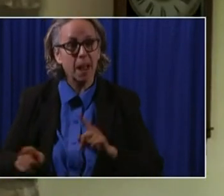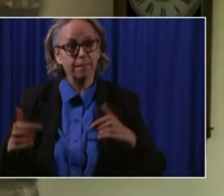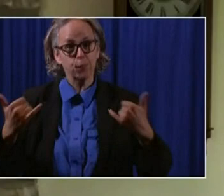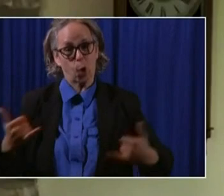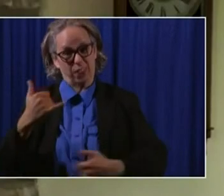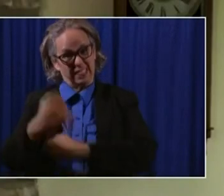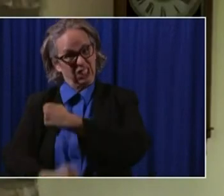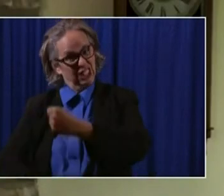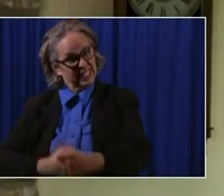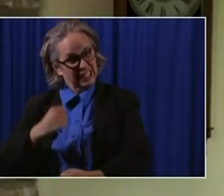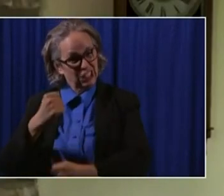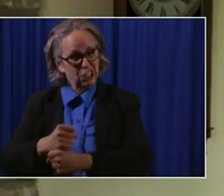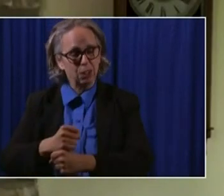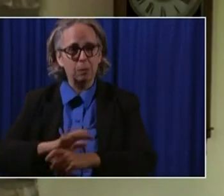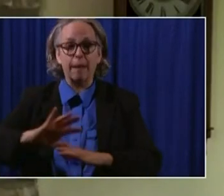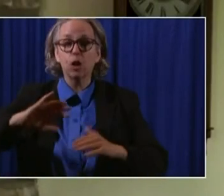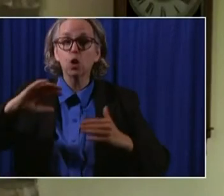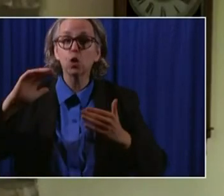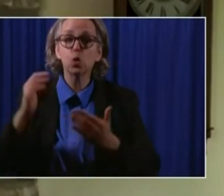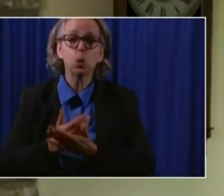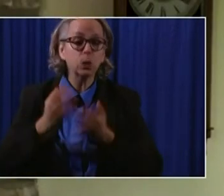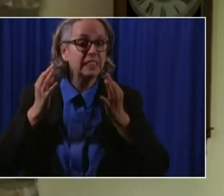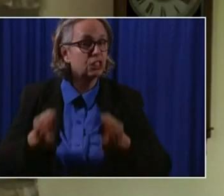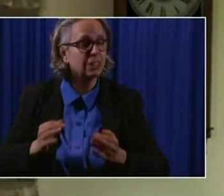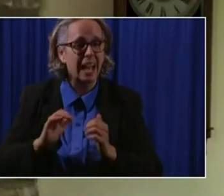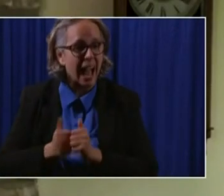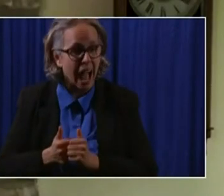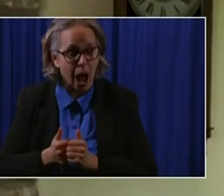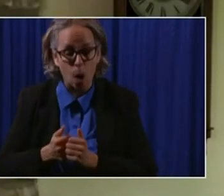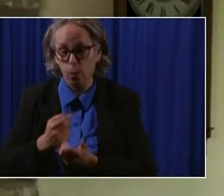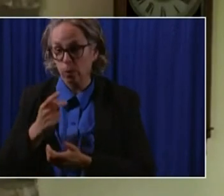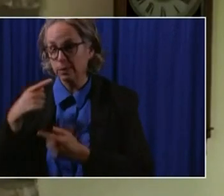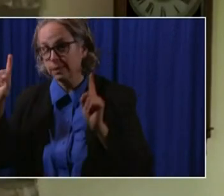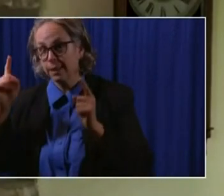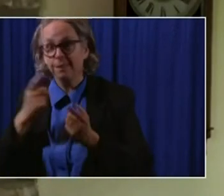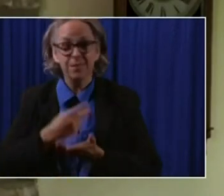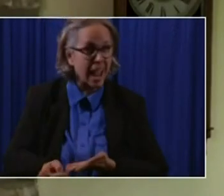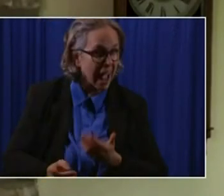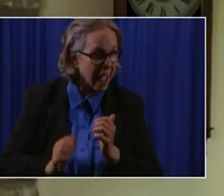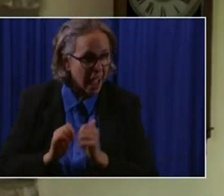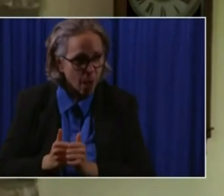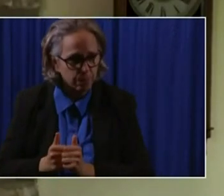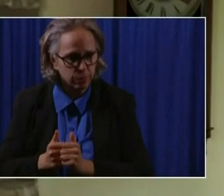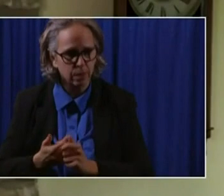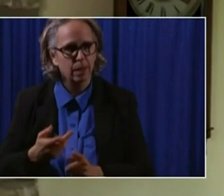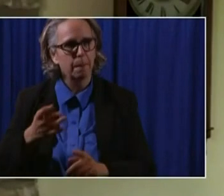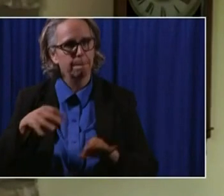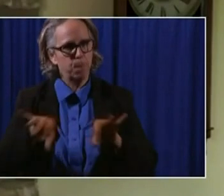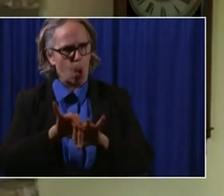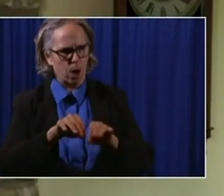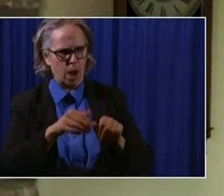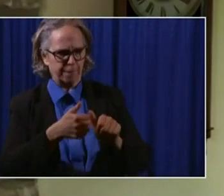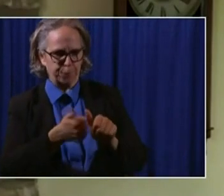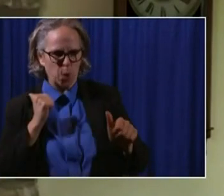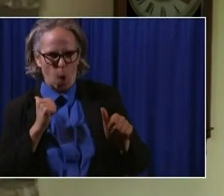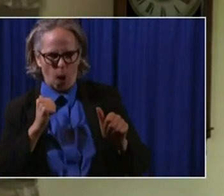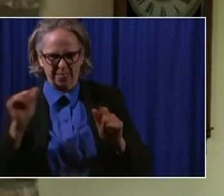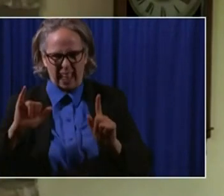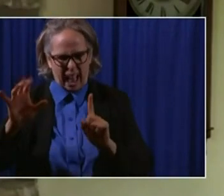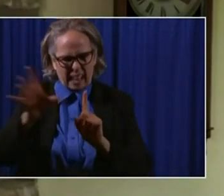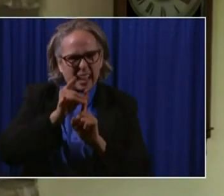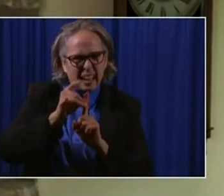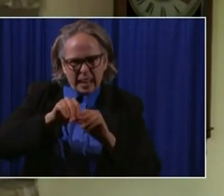measured certainly to some extent as how well we can keep the COVID away from the team, away from the